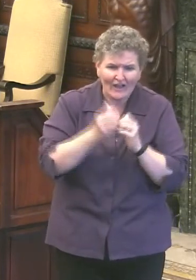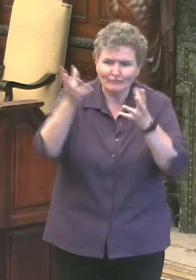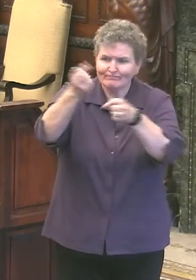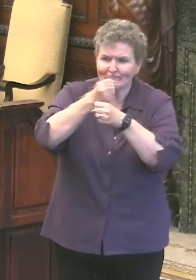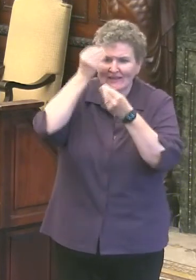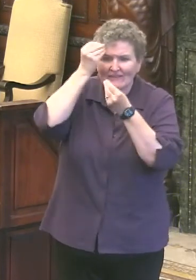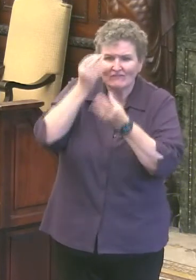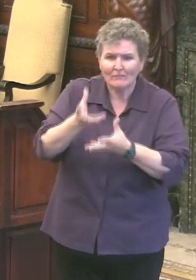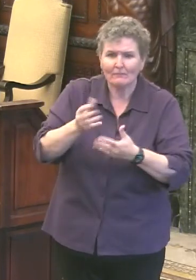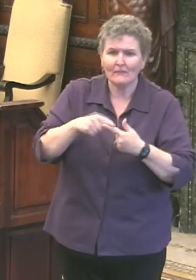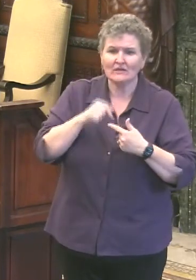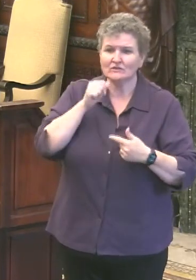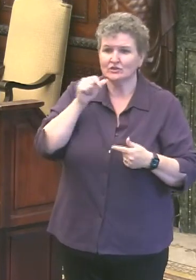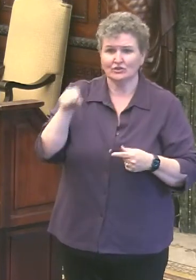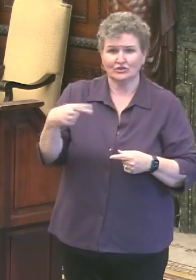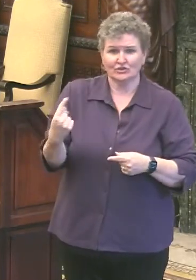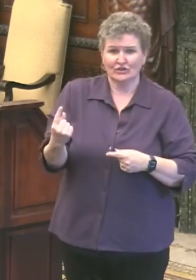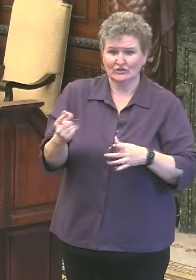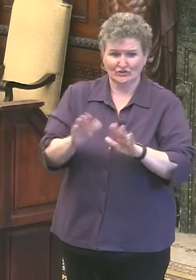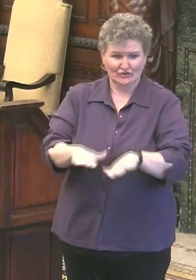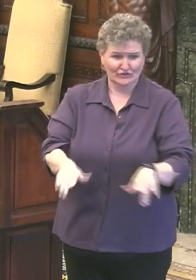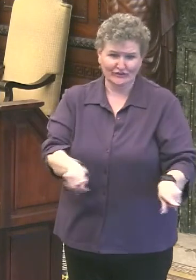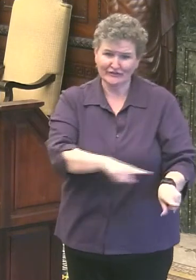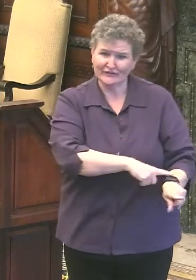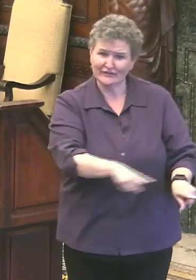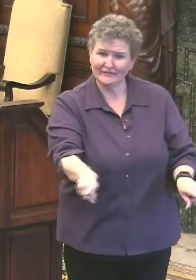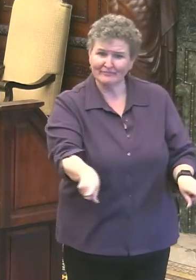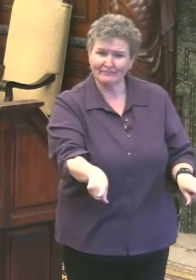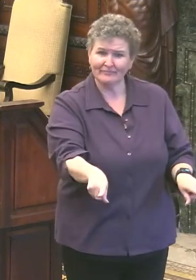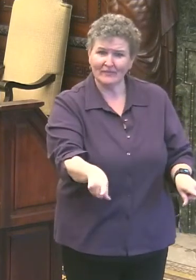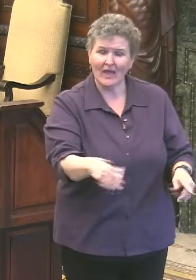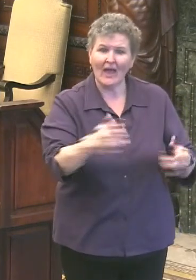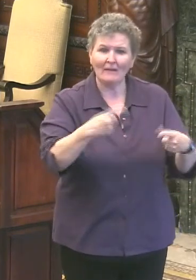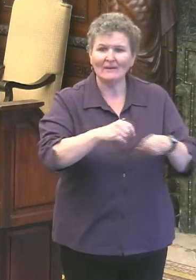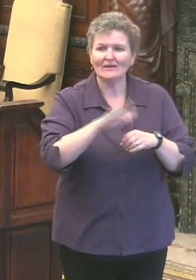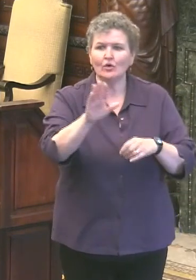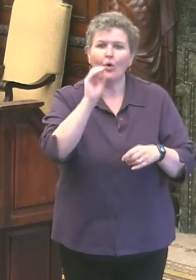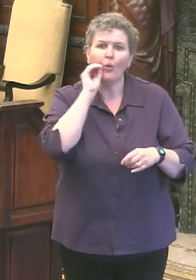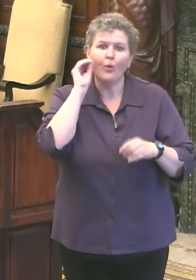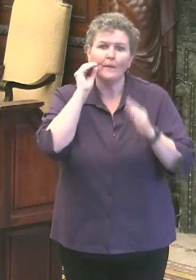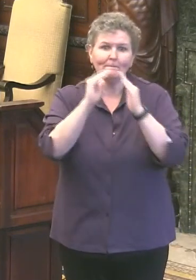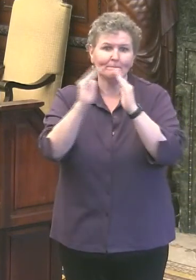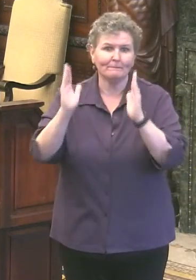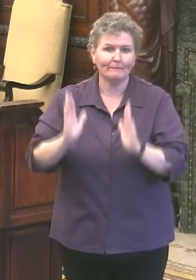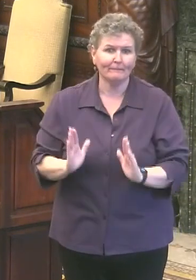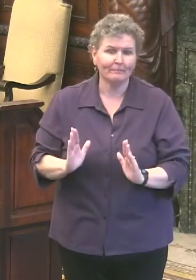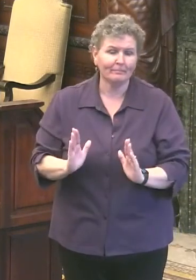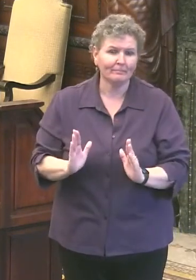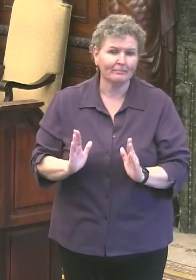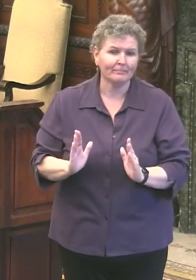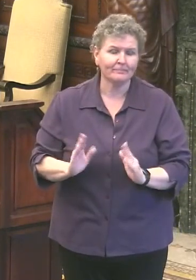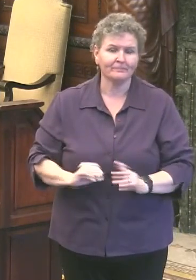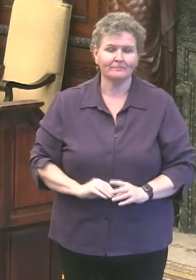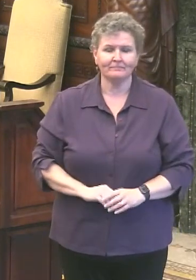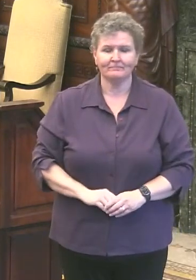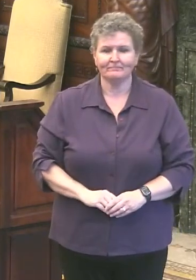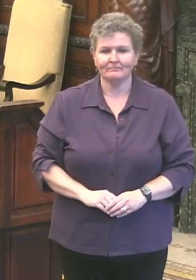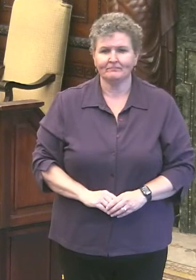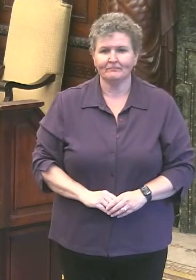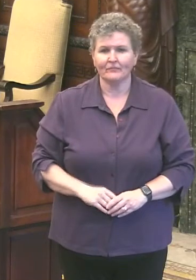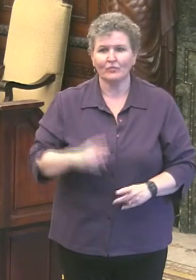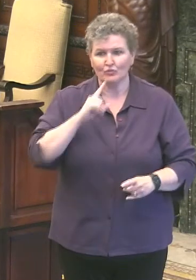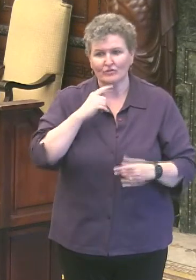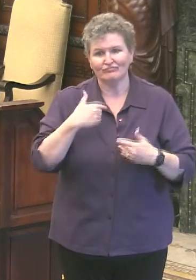not just the child, but things that may be happening in the child's home that would then increase the